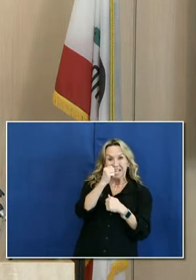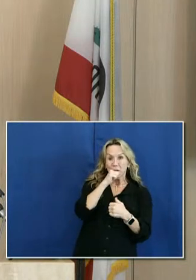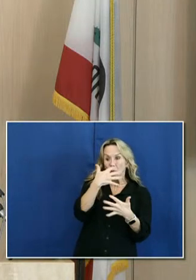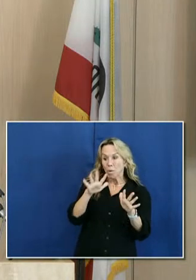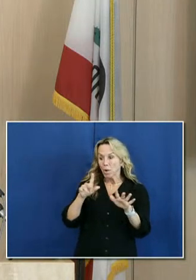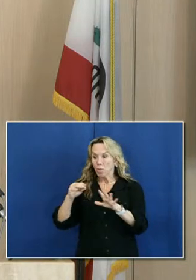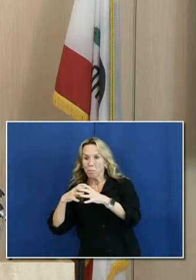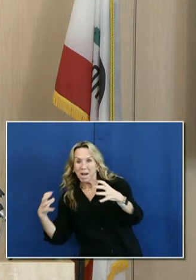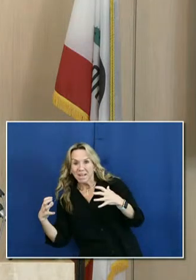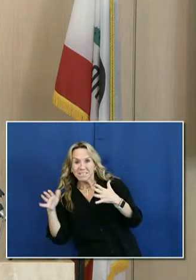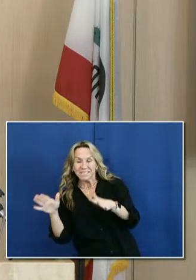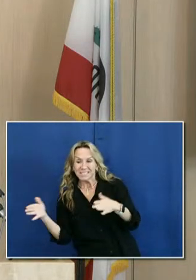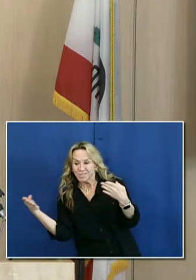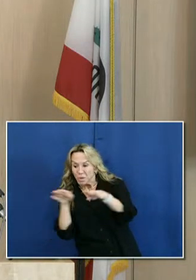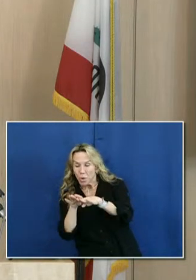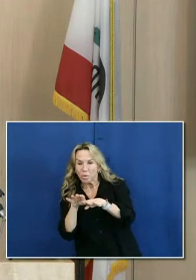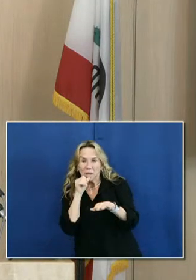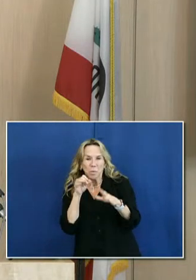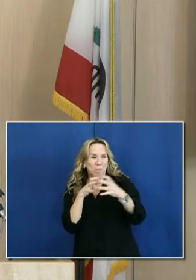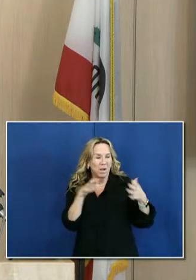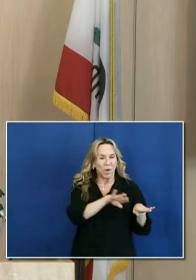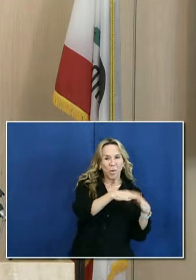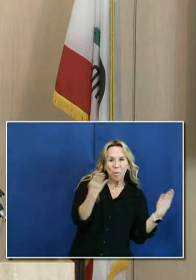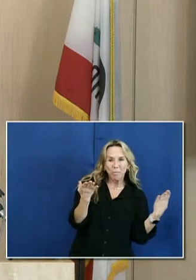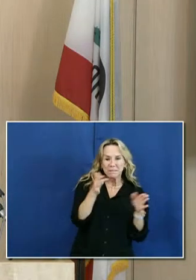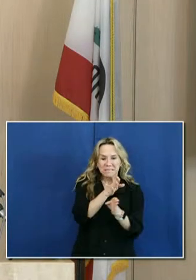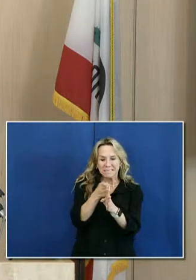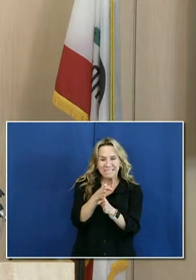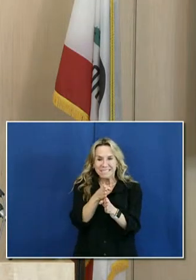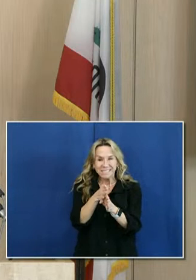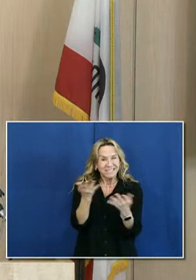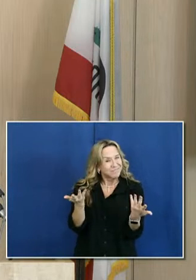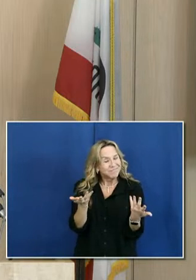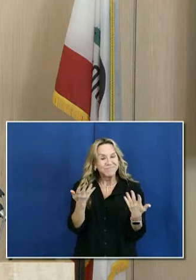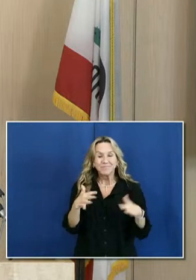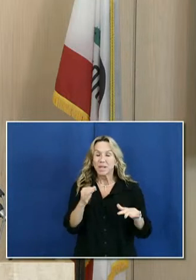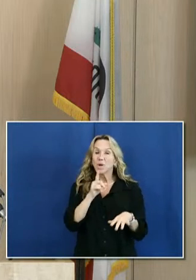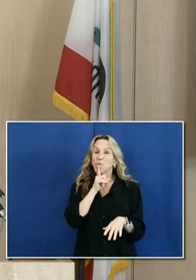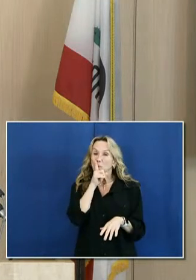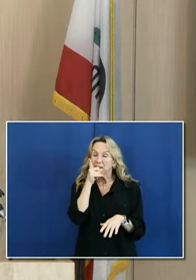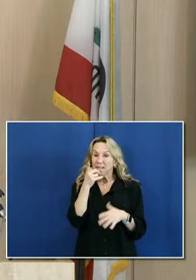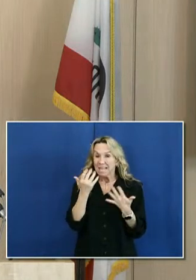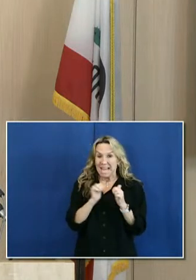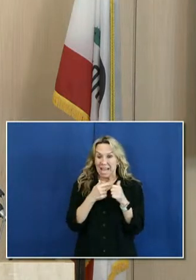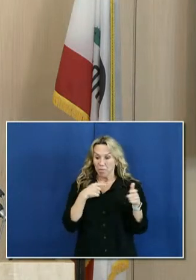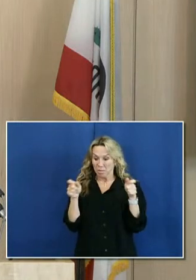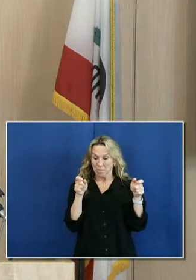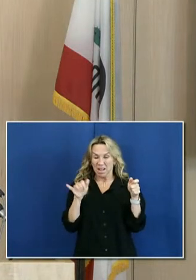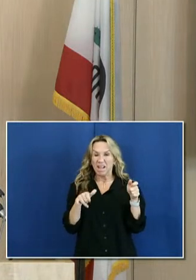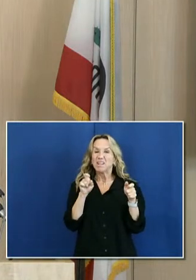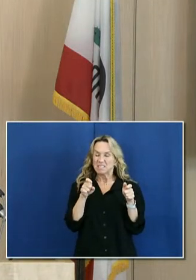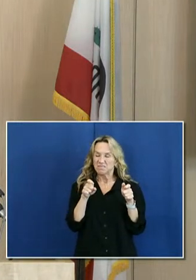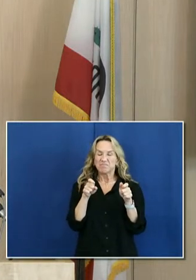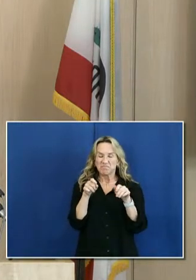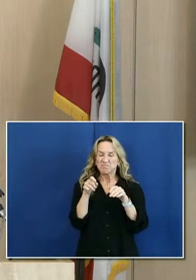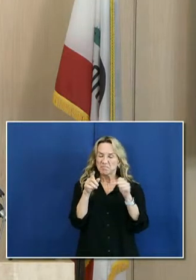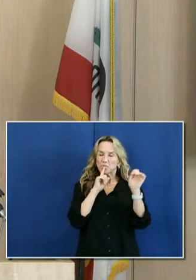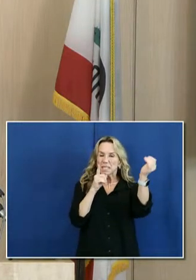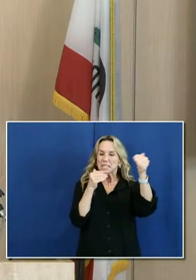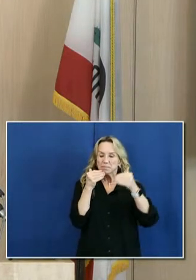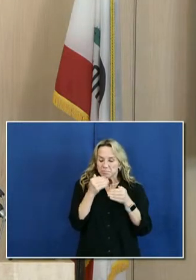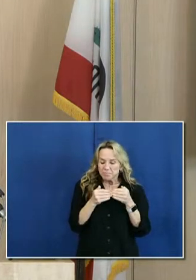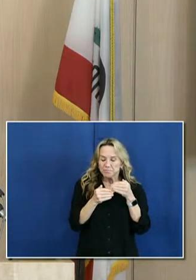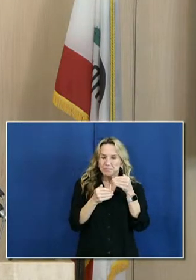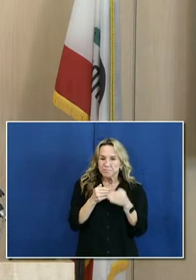other. And walking that tightrope demands small, careful steps, not reckless leaps